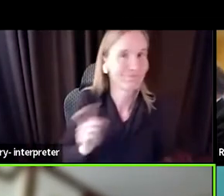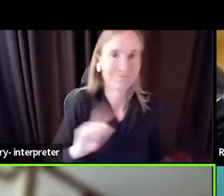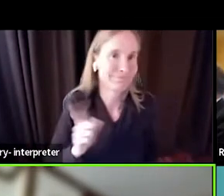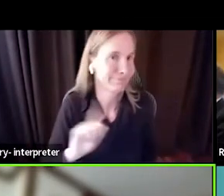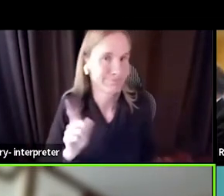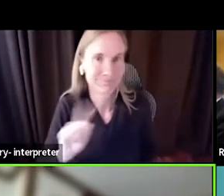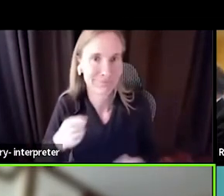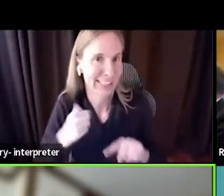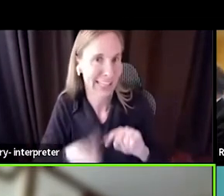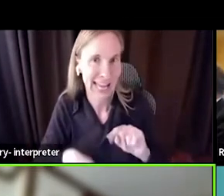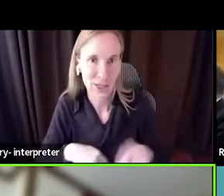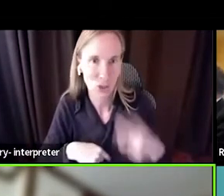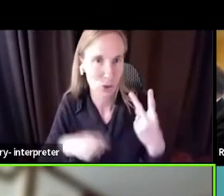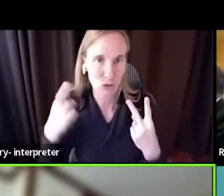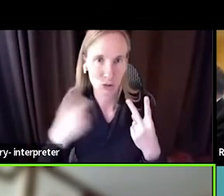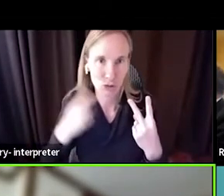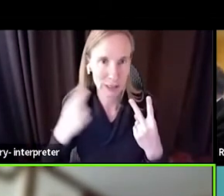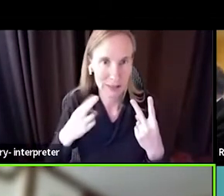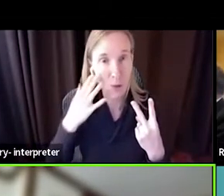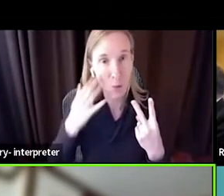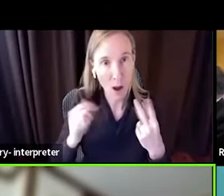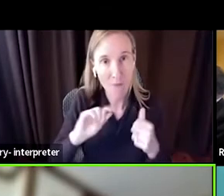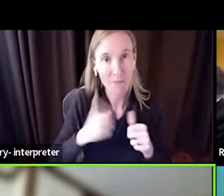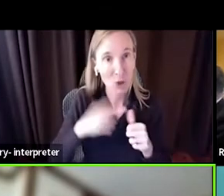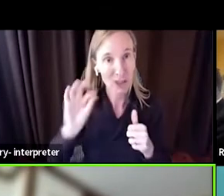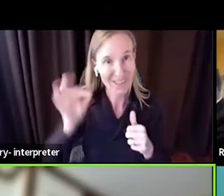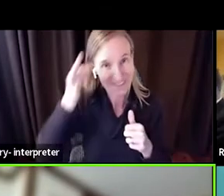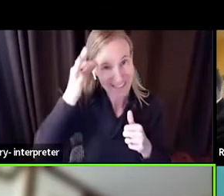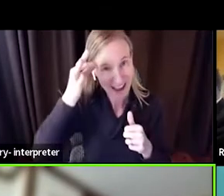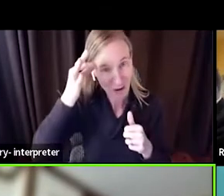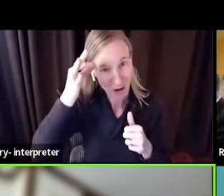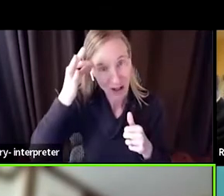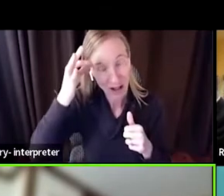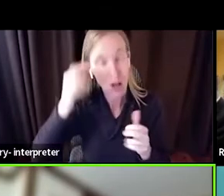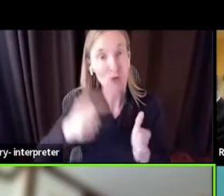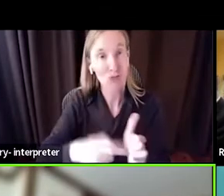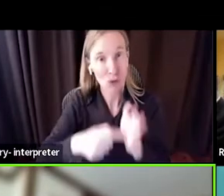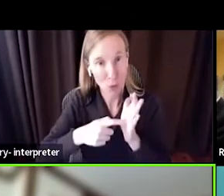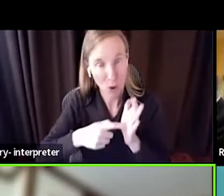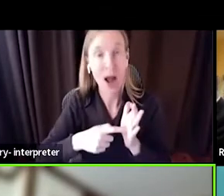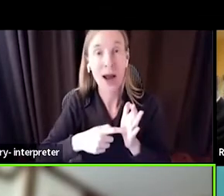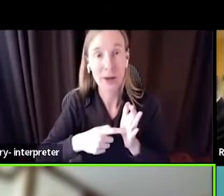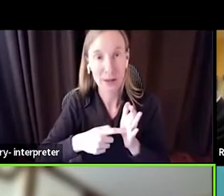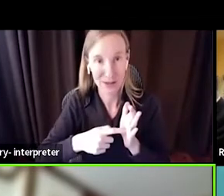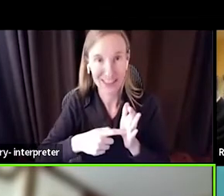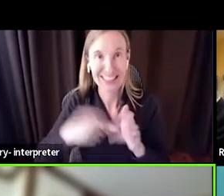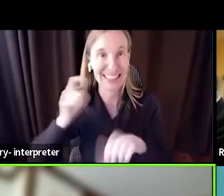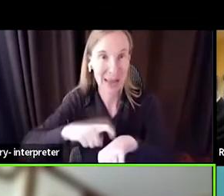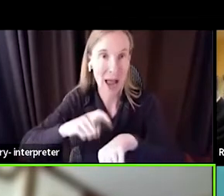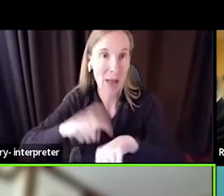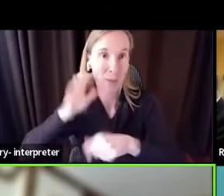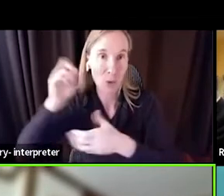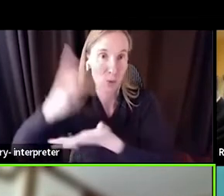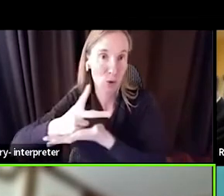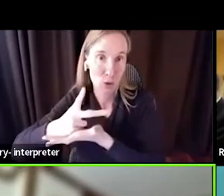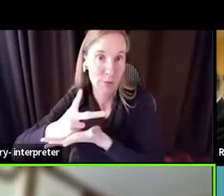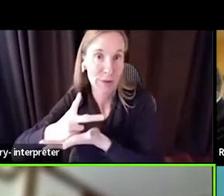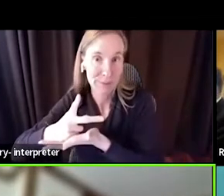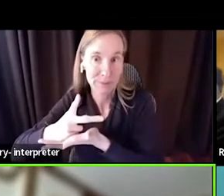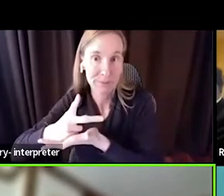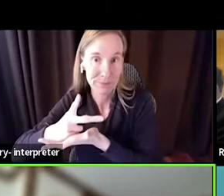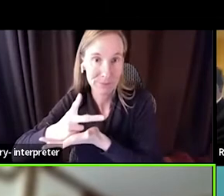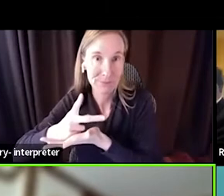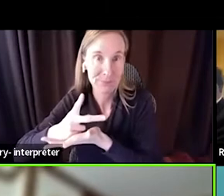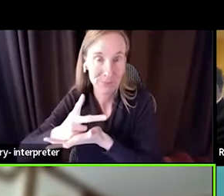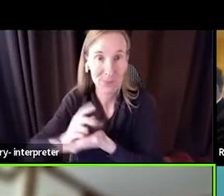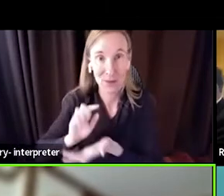two reasons. One is the federal government requires a significant runway to approve these changes. So the deadline that they